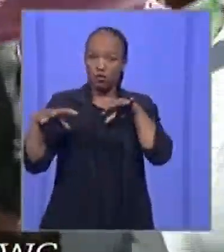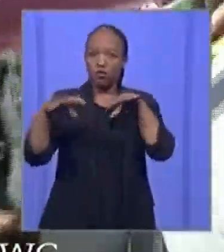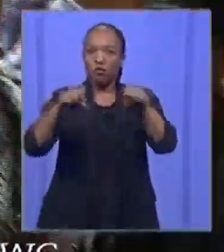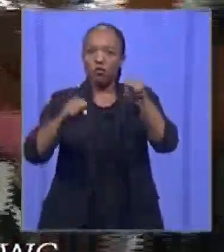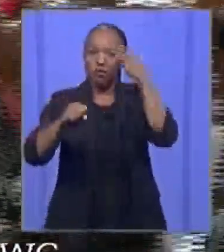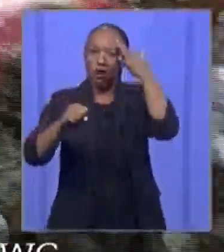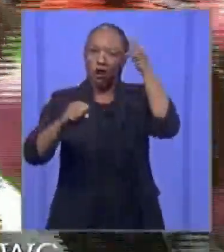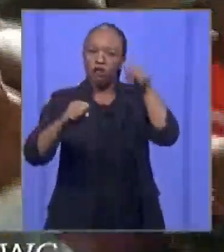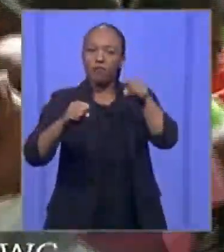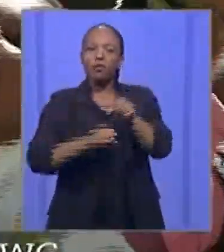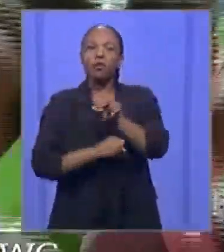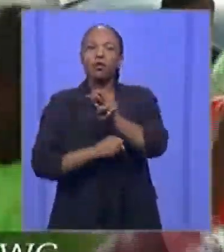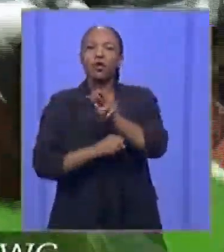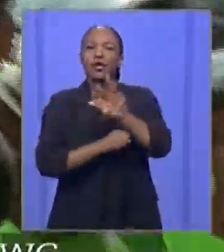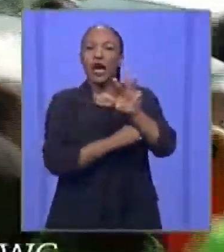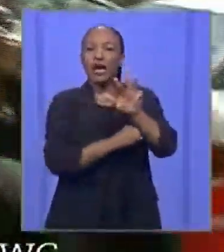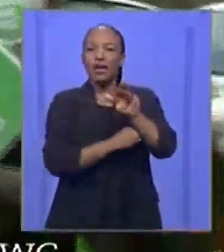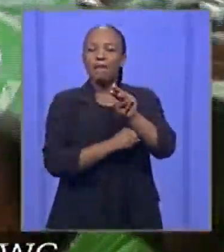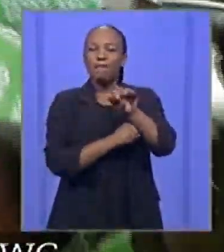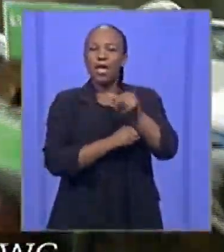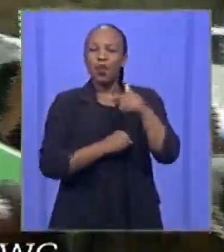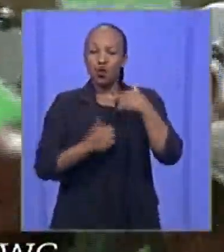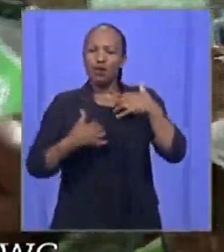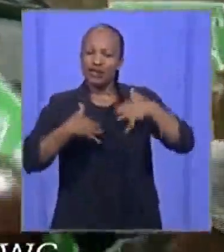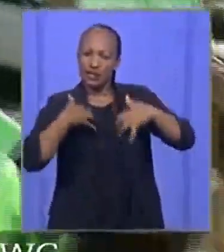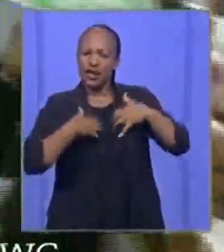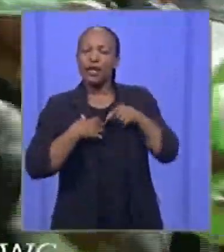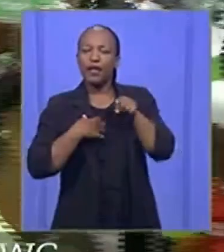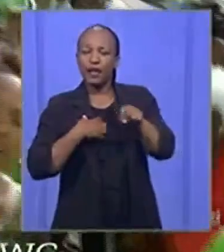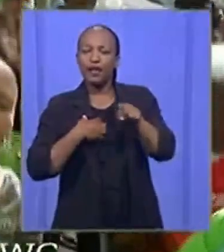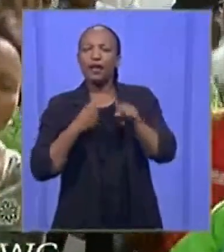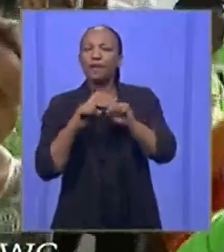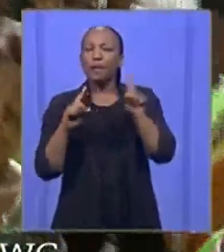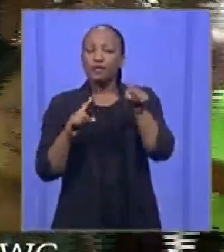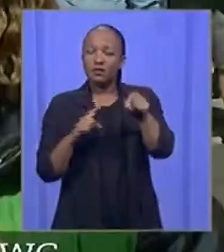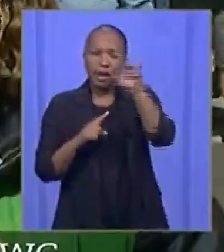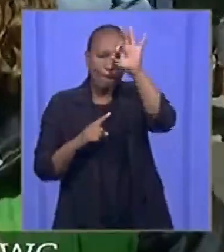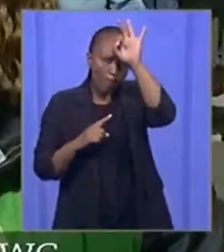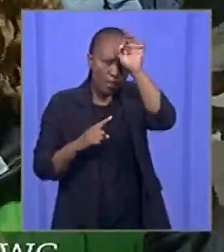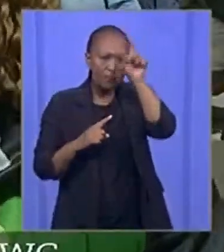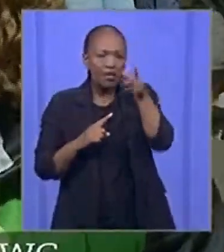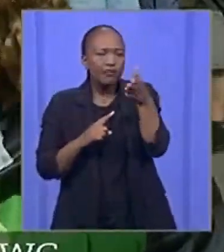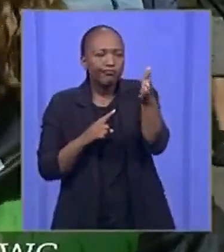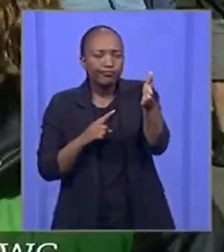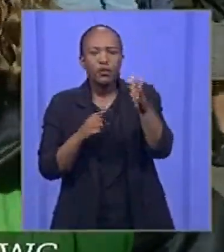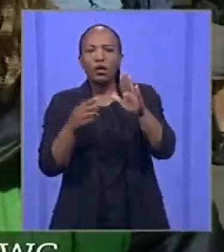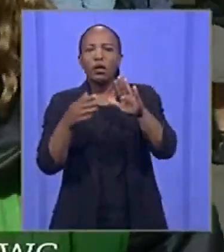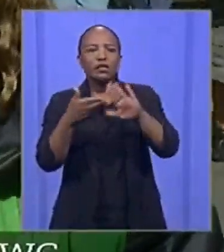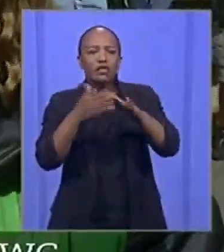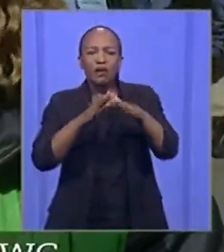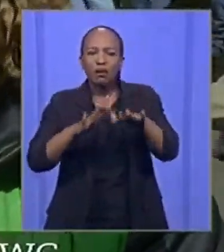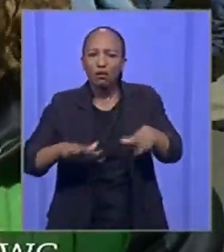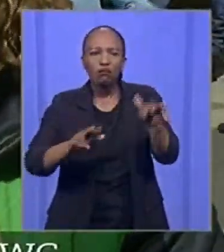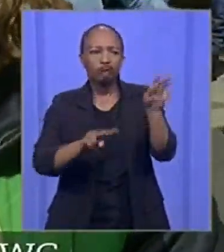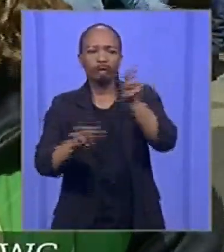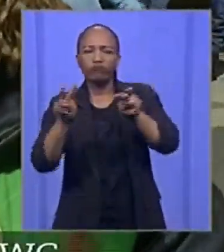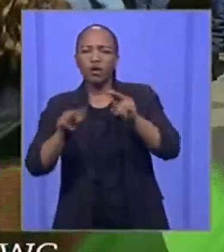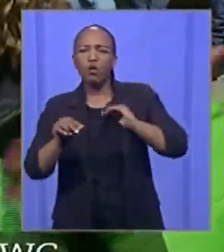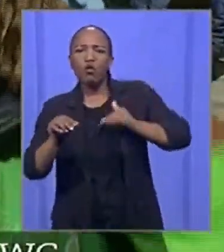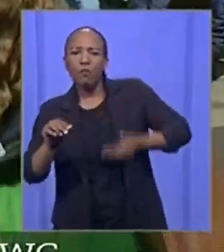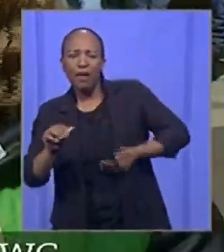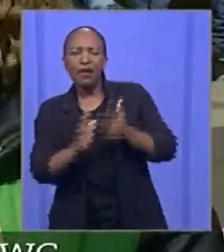the 29th of May, which we're very excited about. But that is what we want. We want police visibility in our communities where women are being slaughtered on a daily basis, where women are